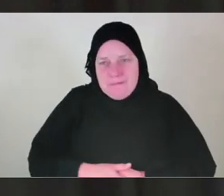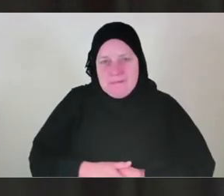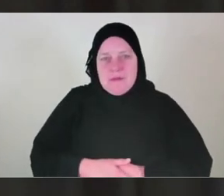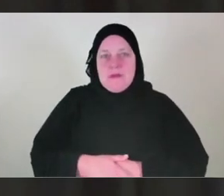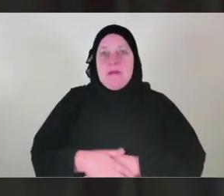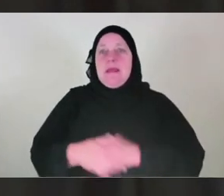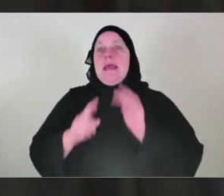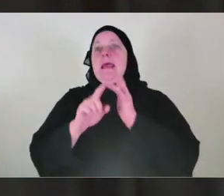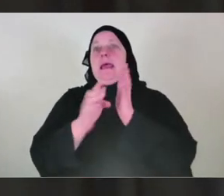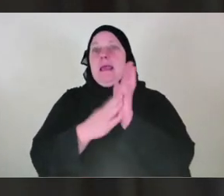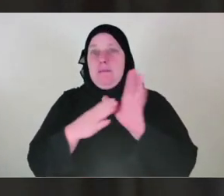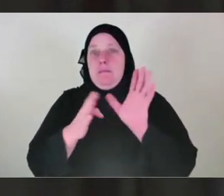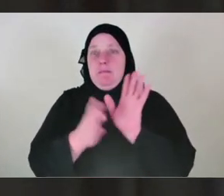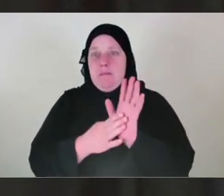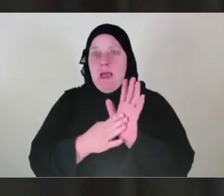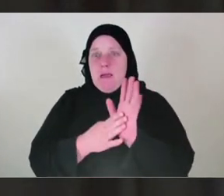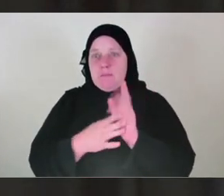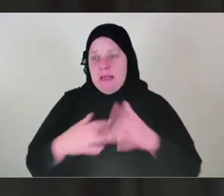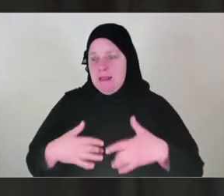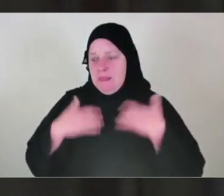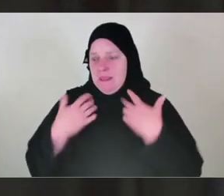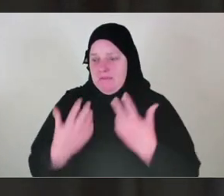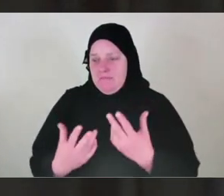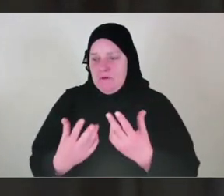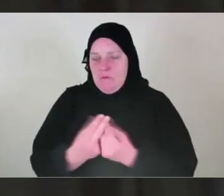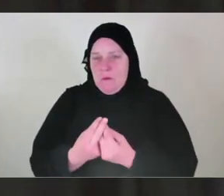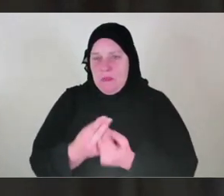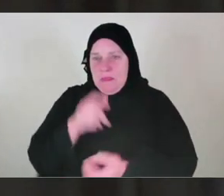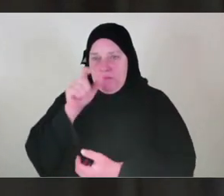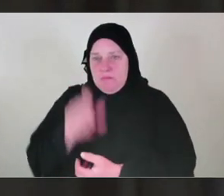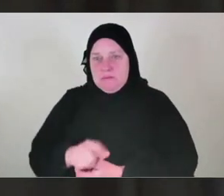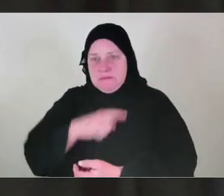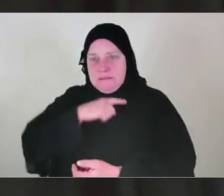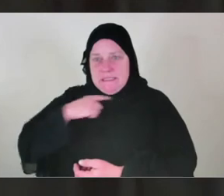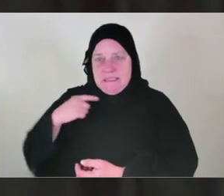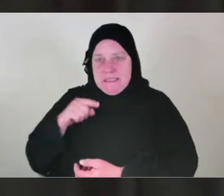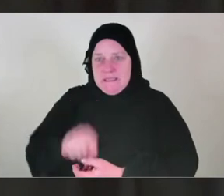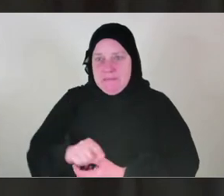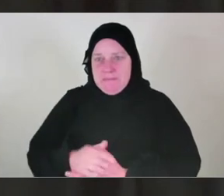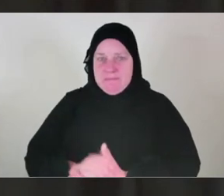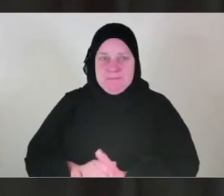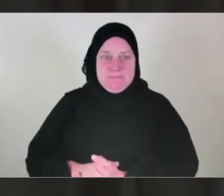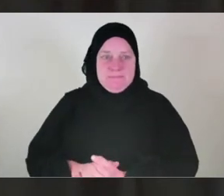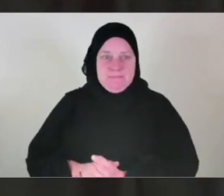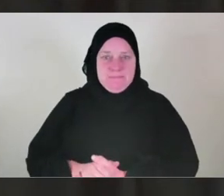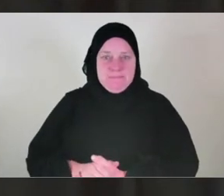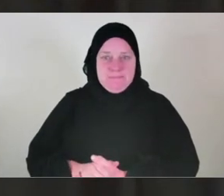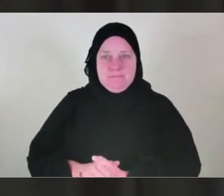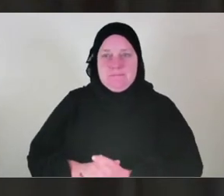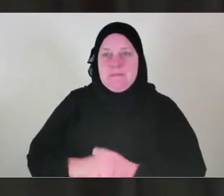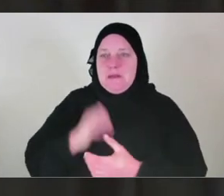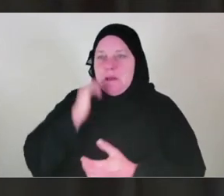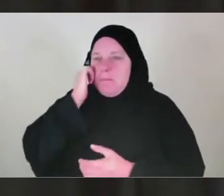house. A murderer. A black widow was living in his house.